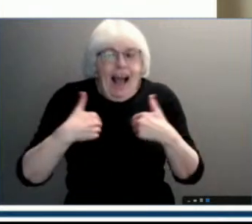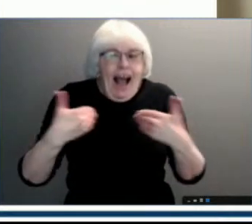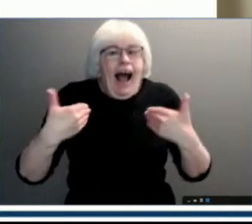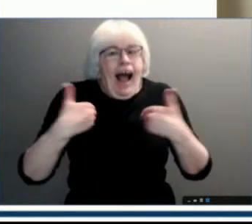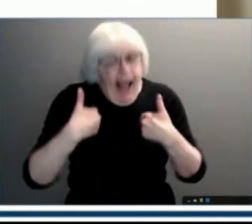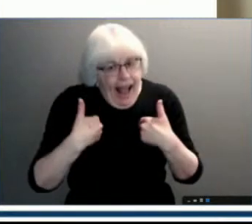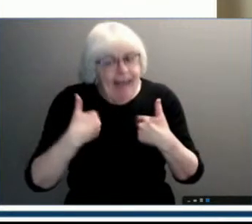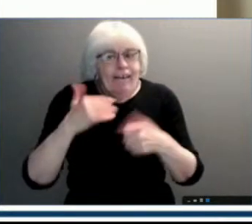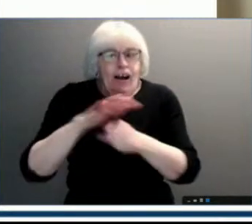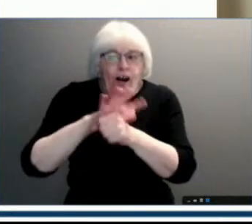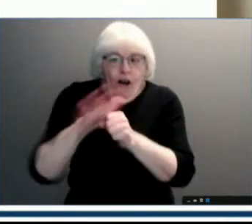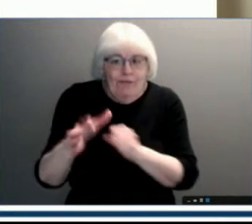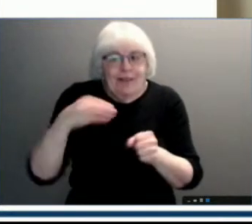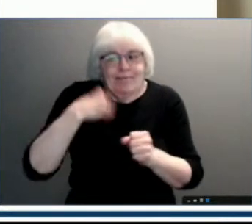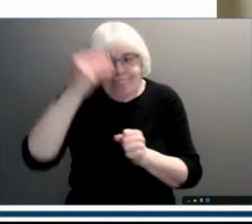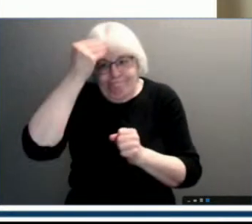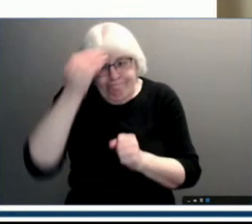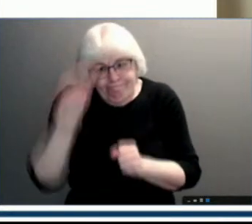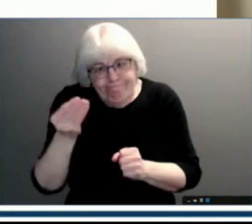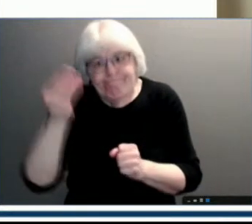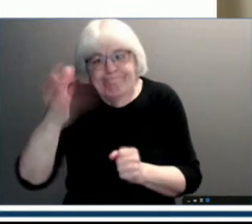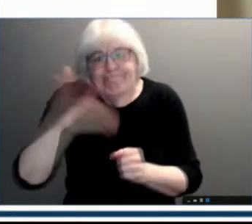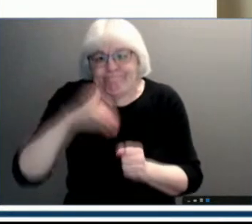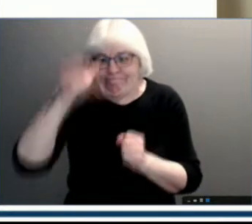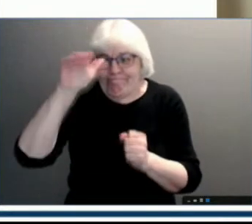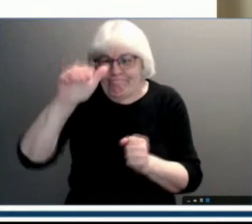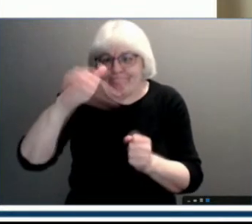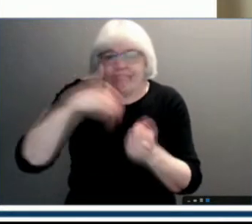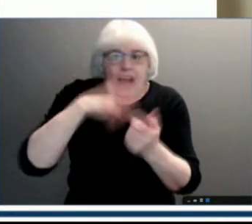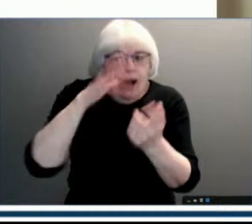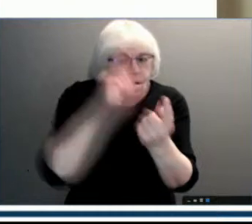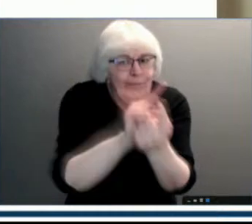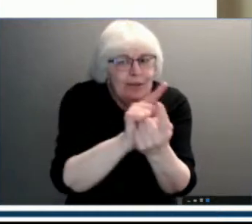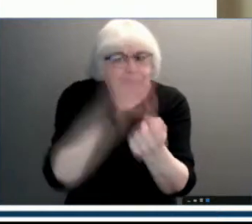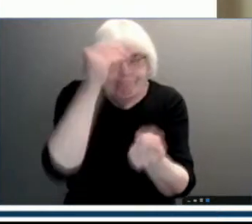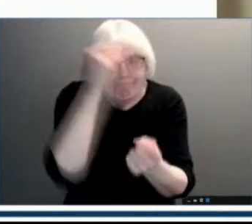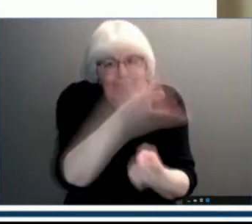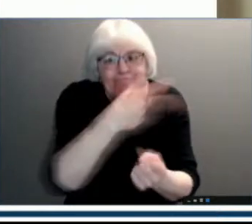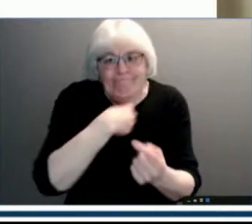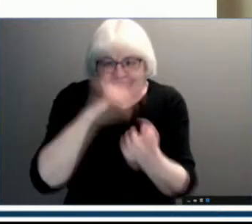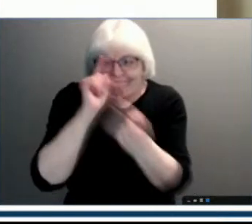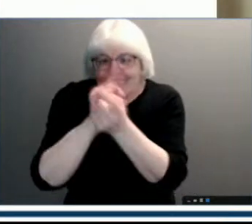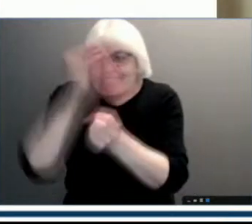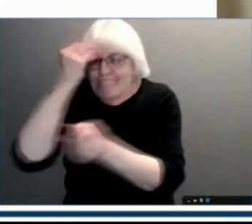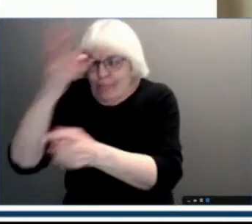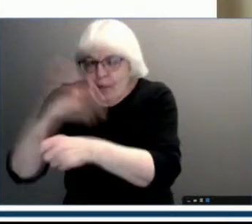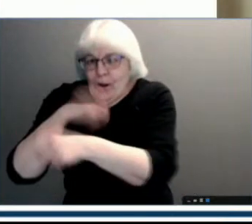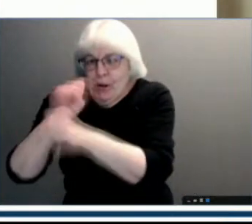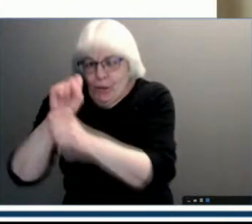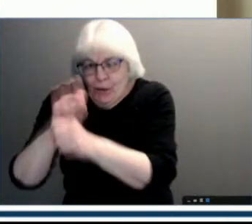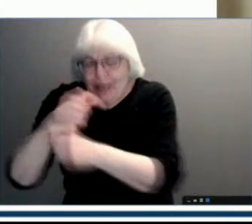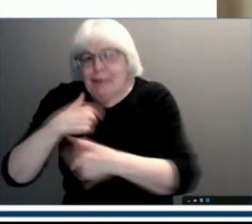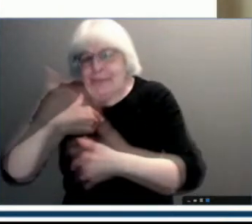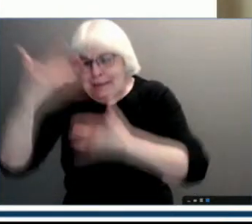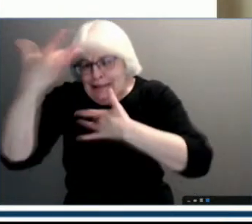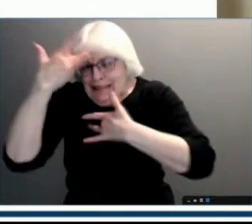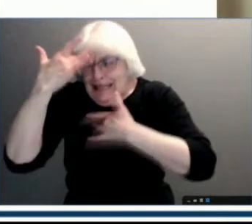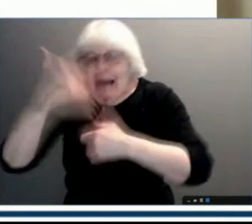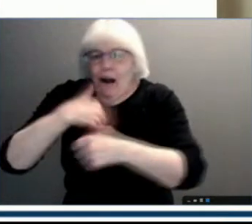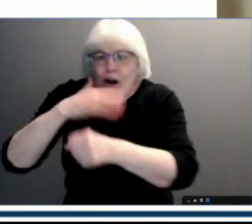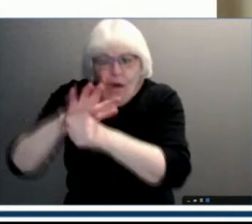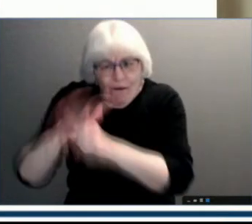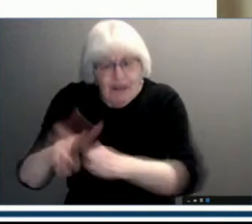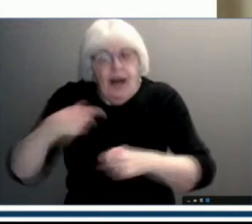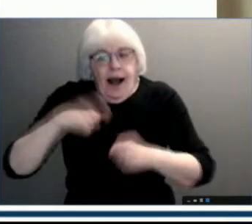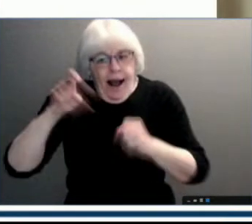school principal know, let your coworkers know, and of course, isolate. So we ask you to take more personal responsibility in a number of ways, and